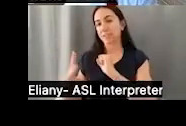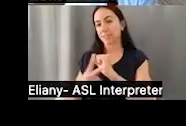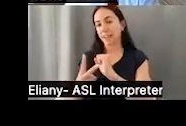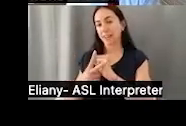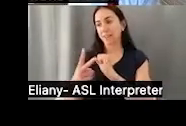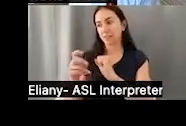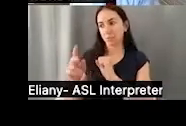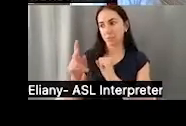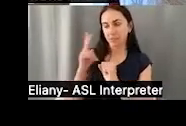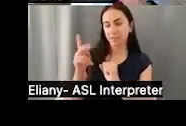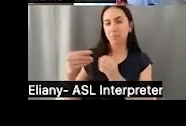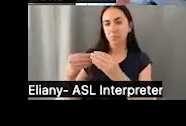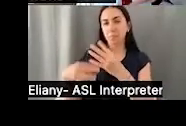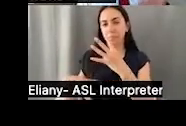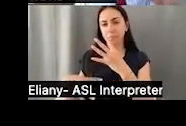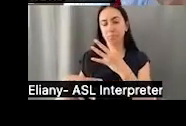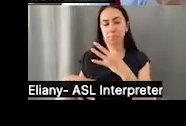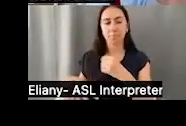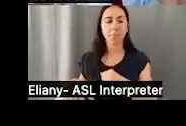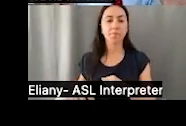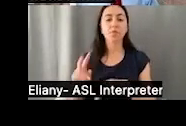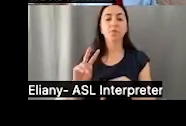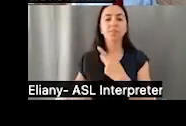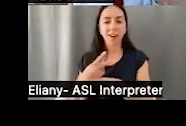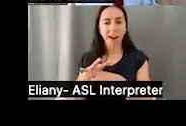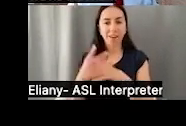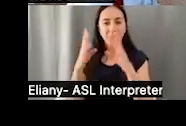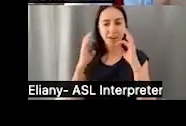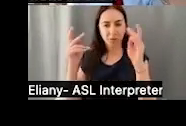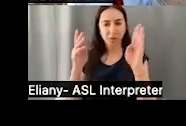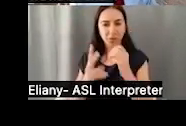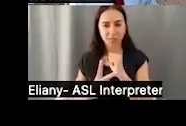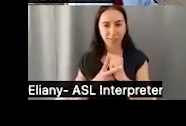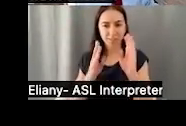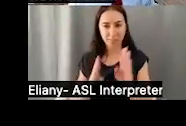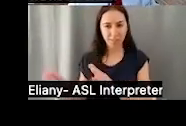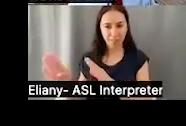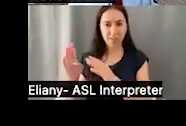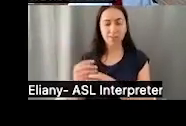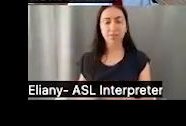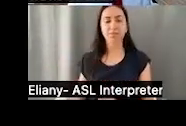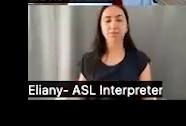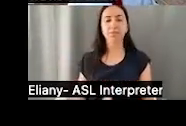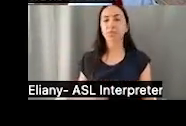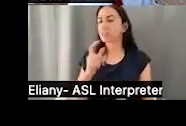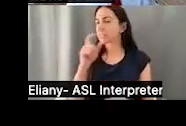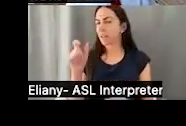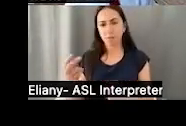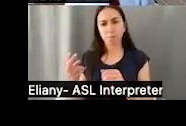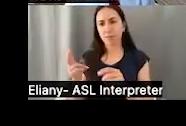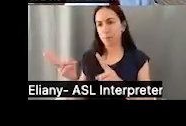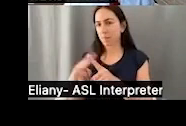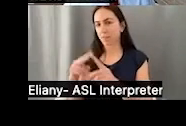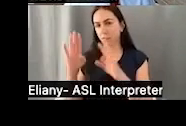found. And so it's a type of an educational savings plan that doesn't have to be used for education. Sounds